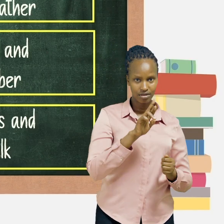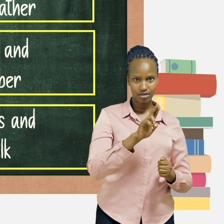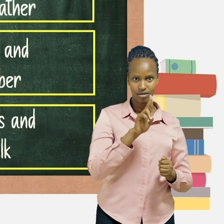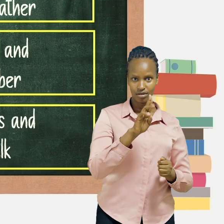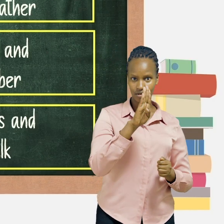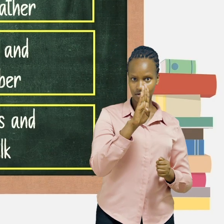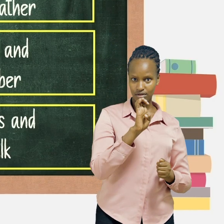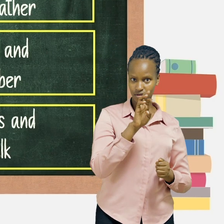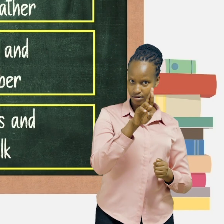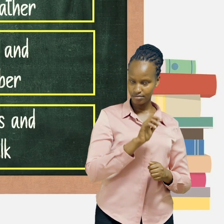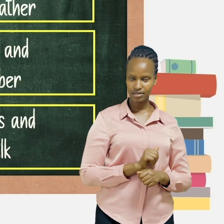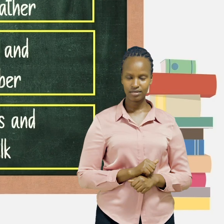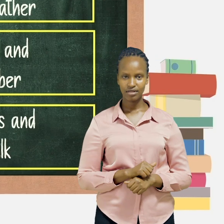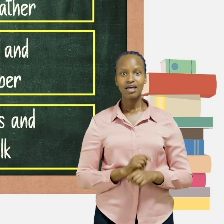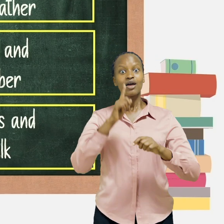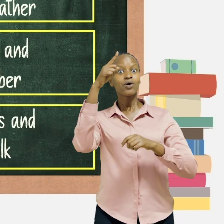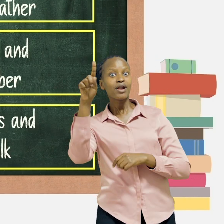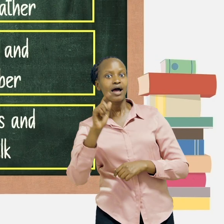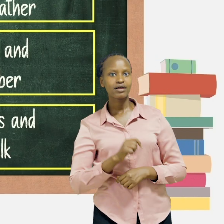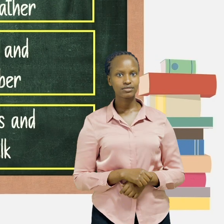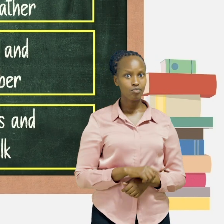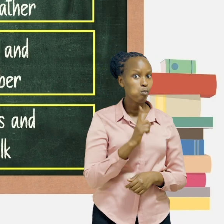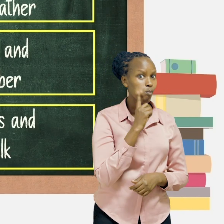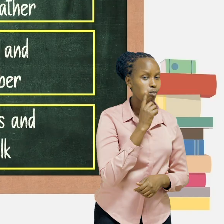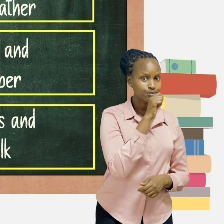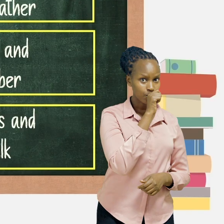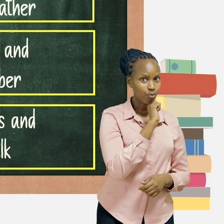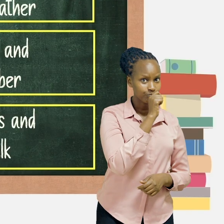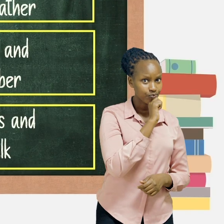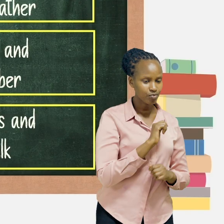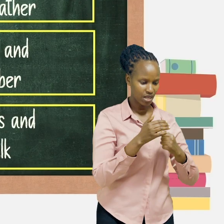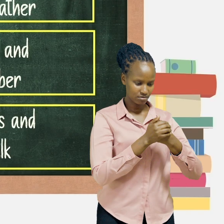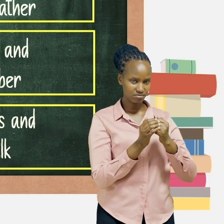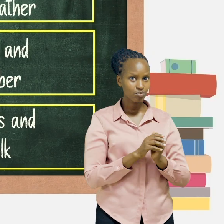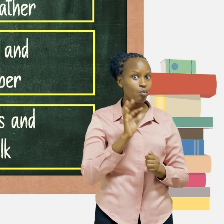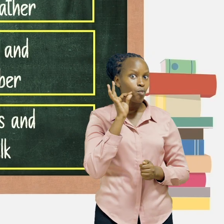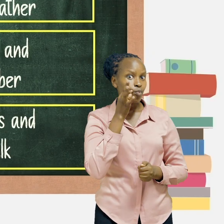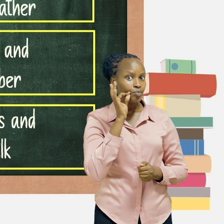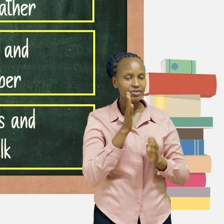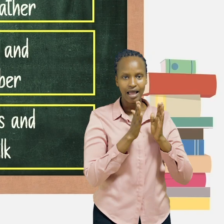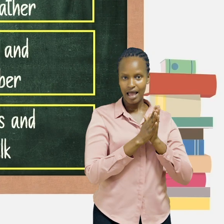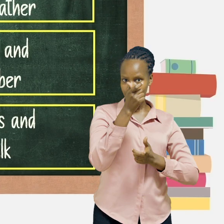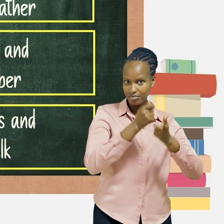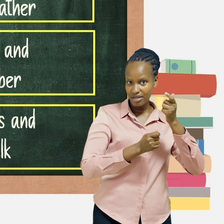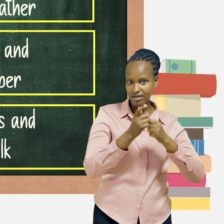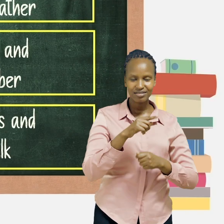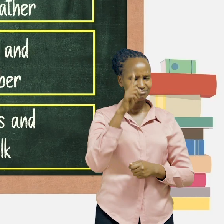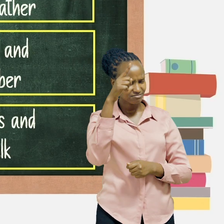rubber. Correct! A lollipop is made out of fruits and milk. That